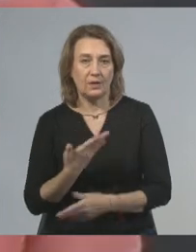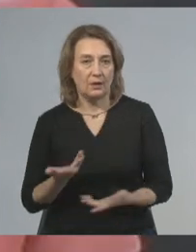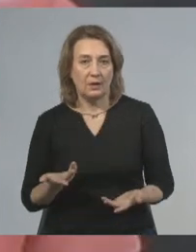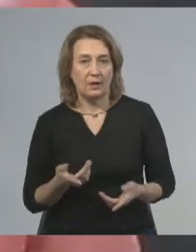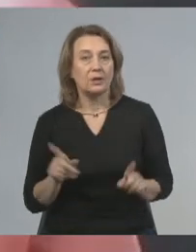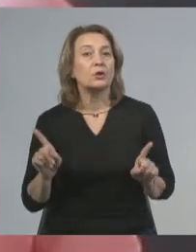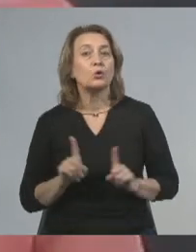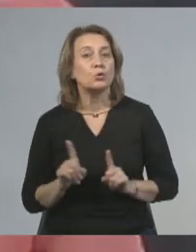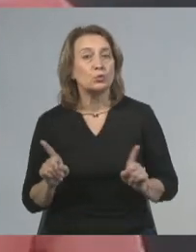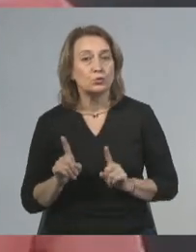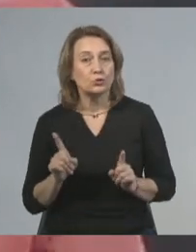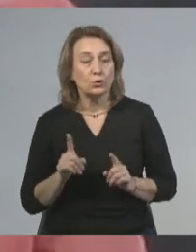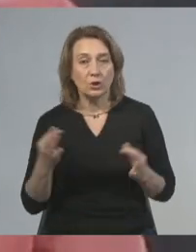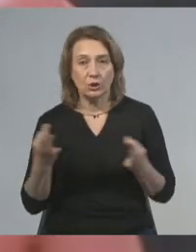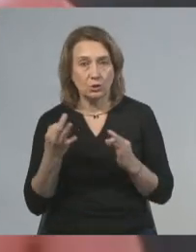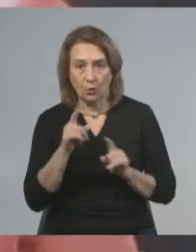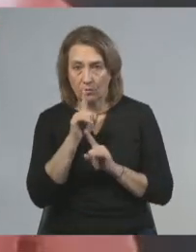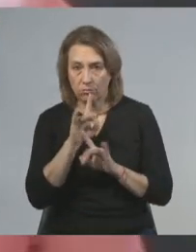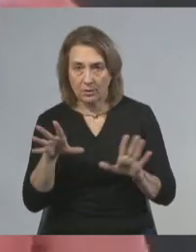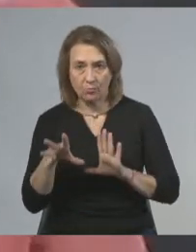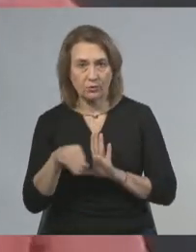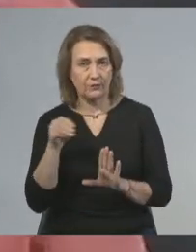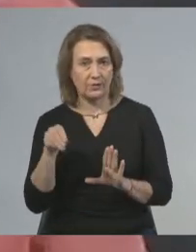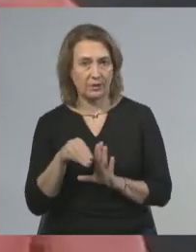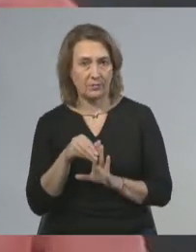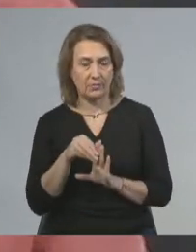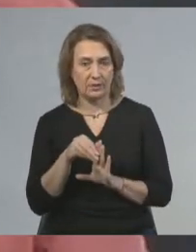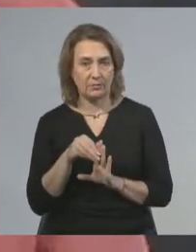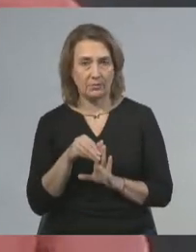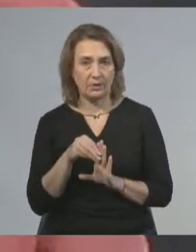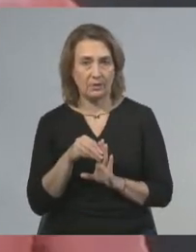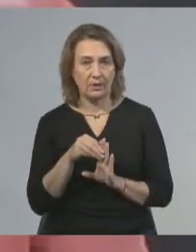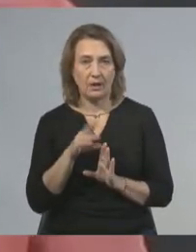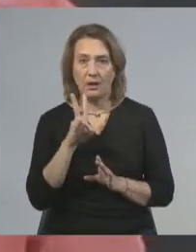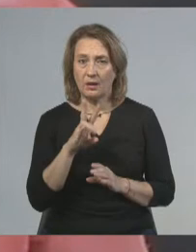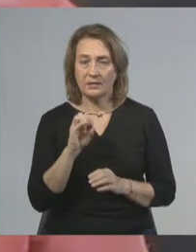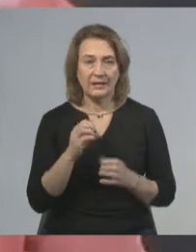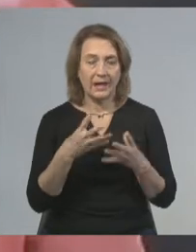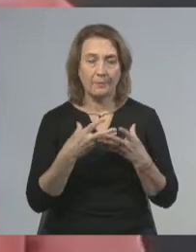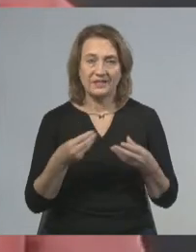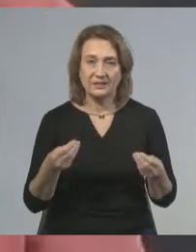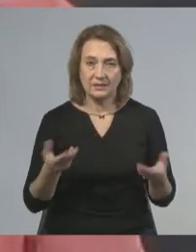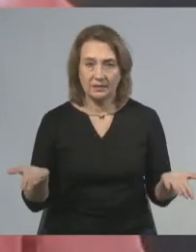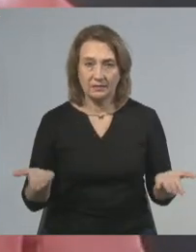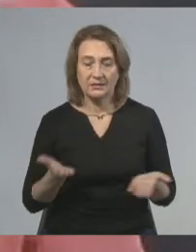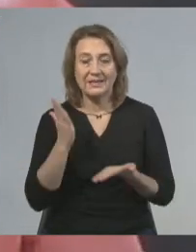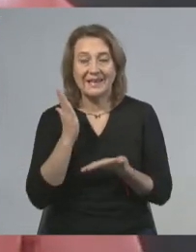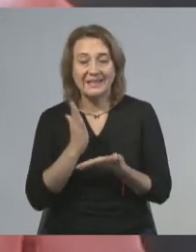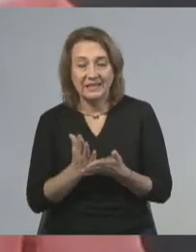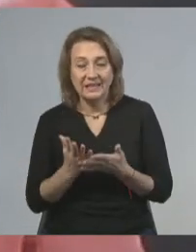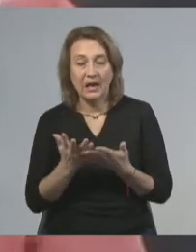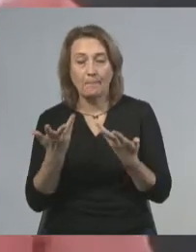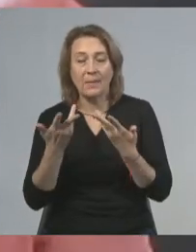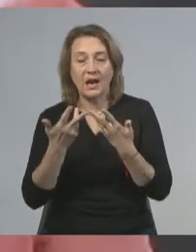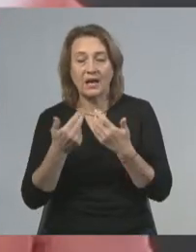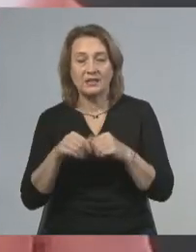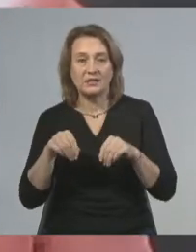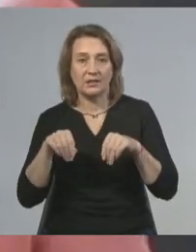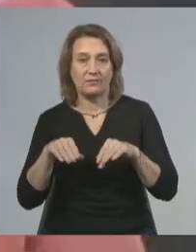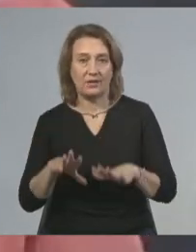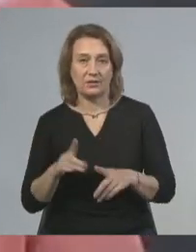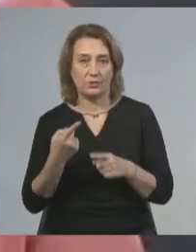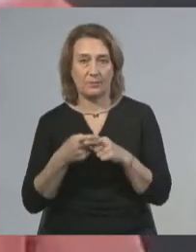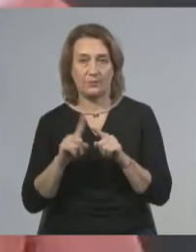very long time from now so there won't be any elections right is there a mechanism